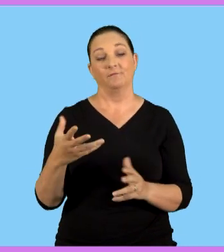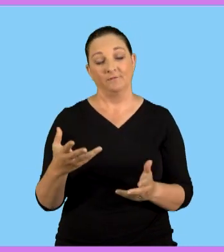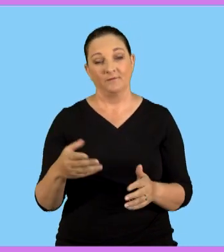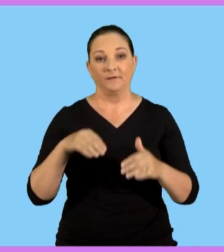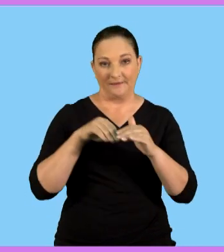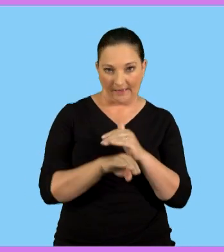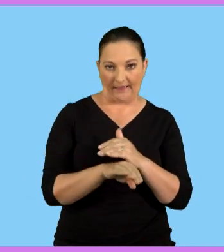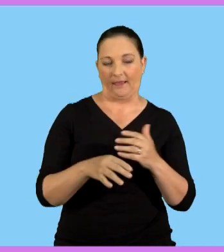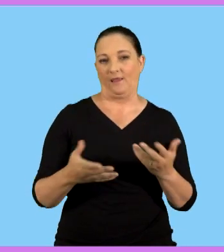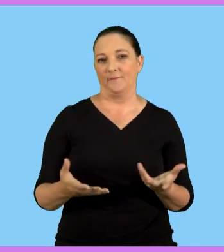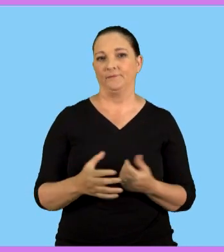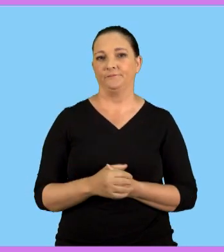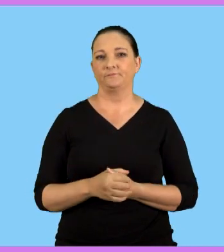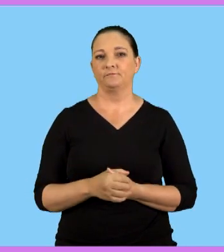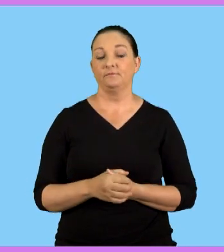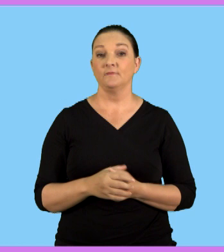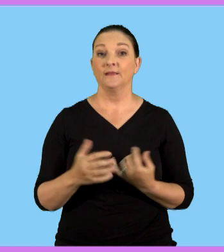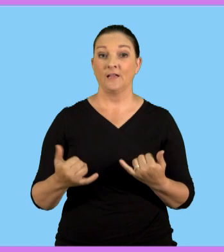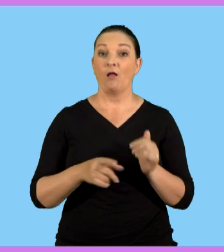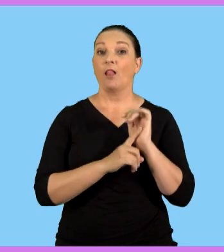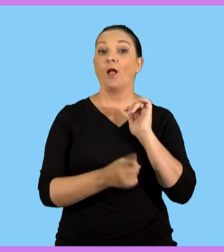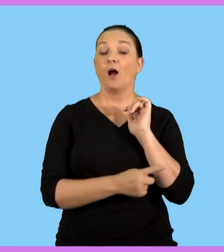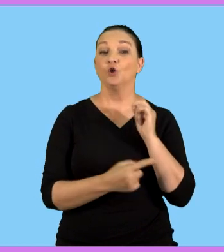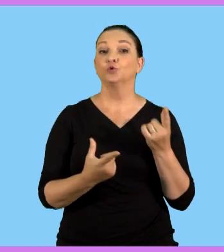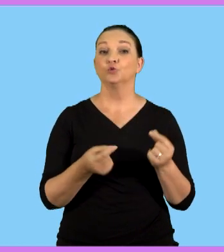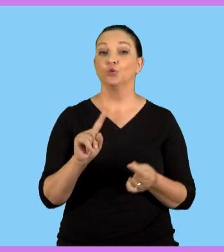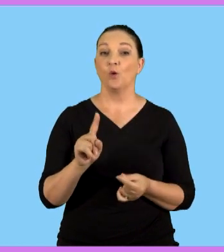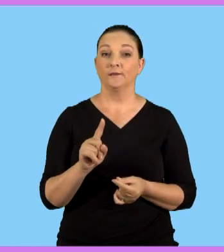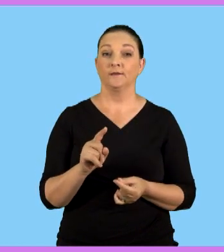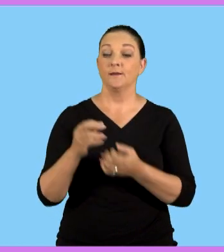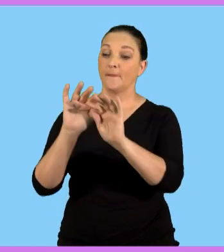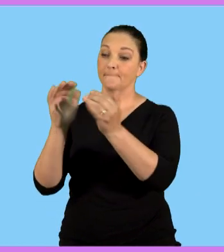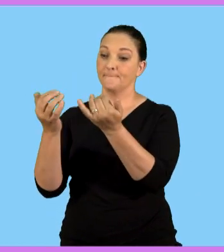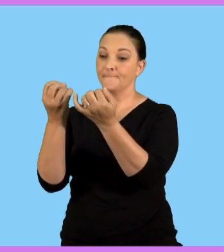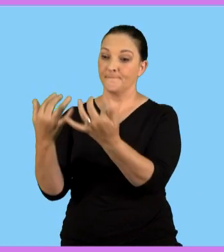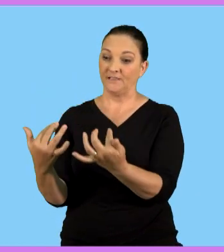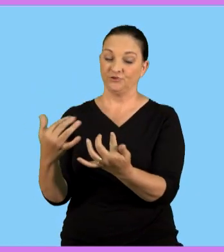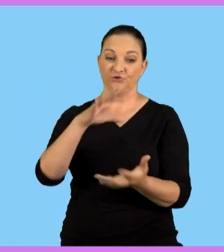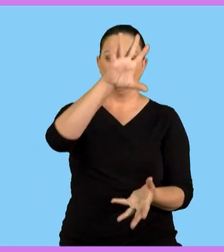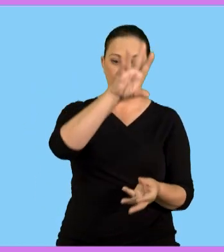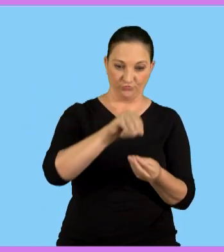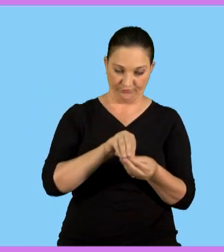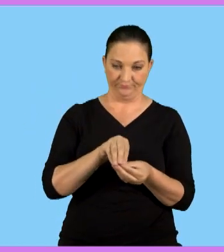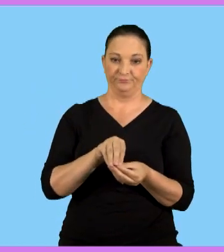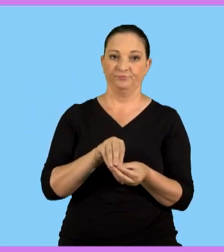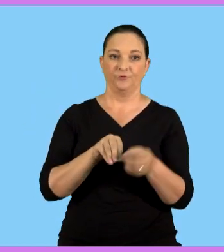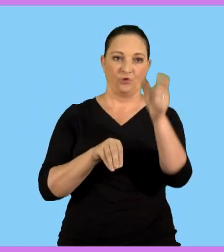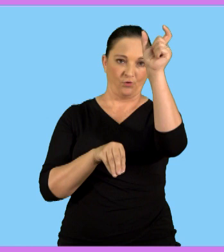a deficit. Last thing we do now, we total the budget column, 16,200